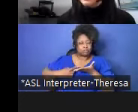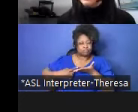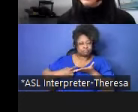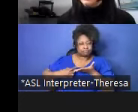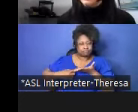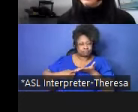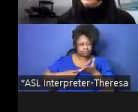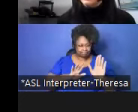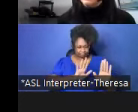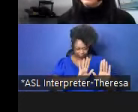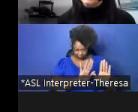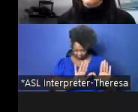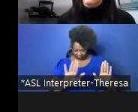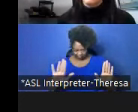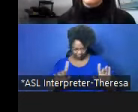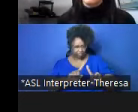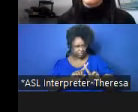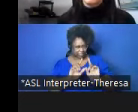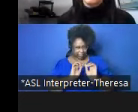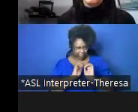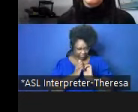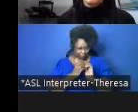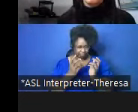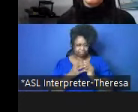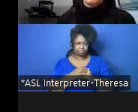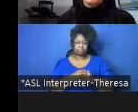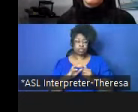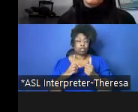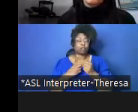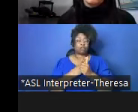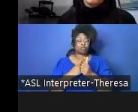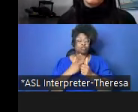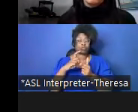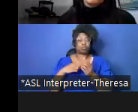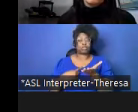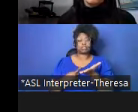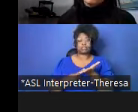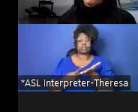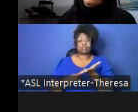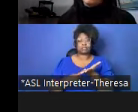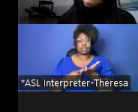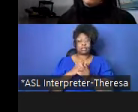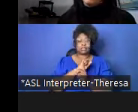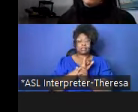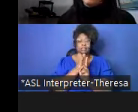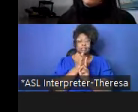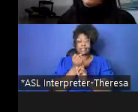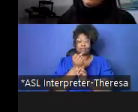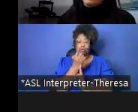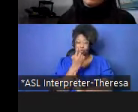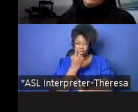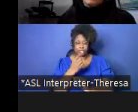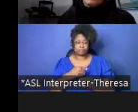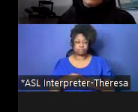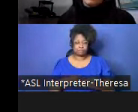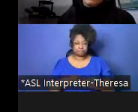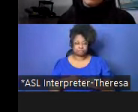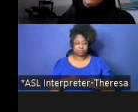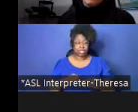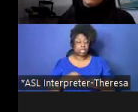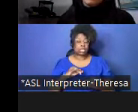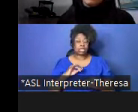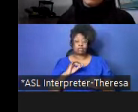differences. We wanted to start by first talking through scenario 1, which really involves